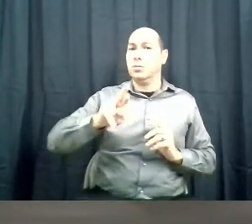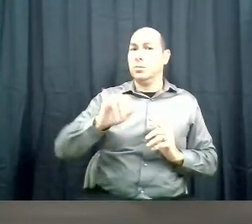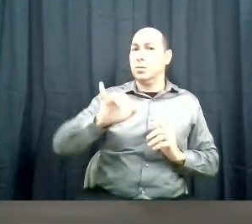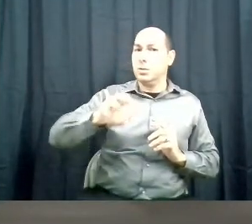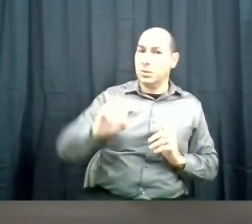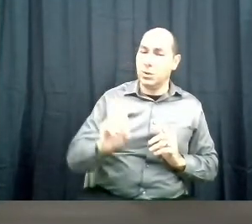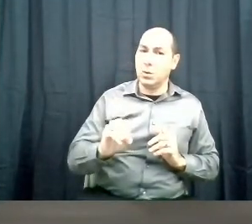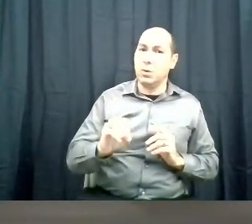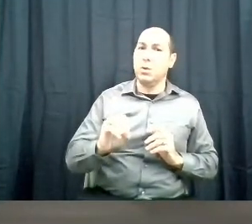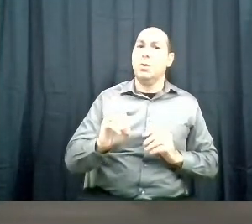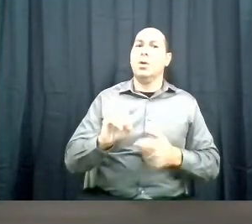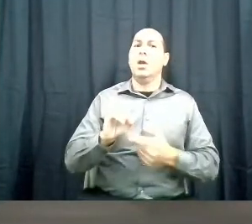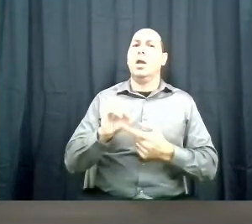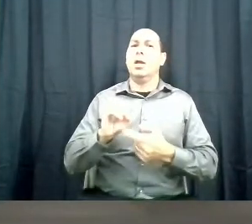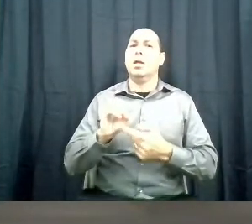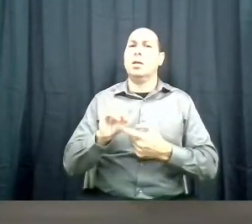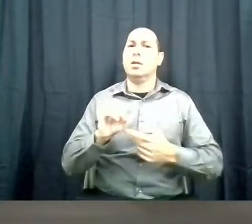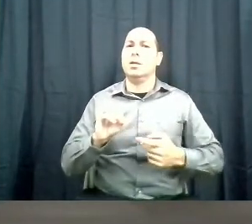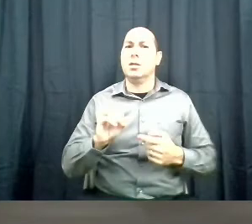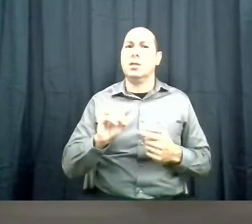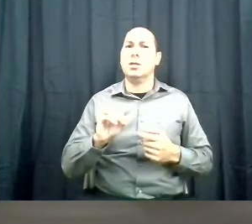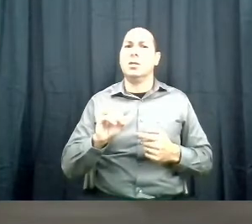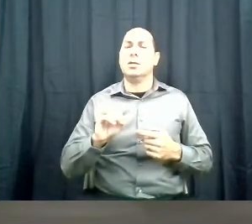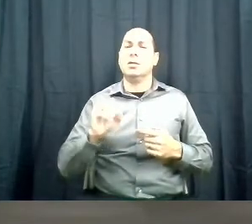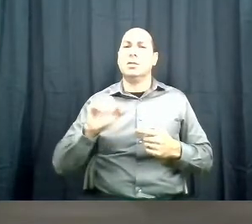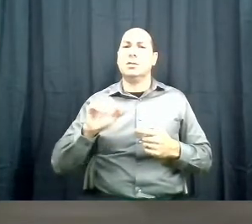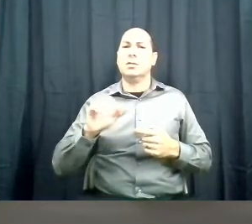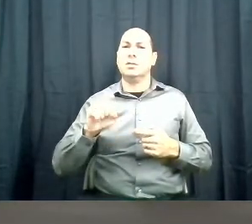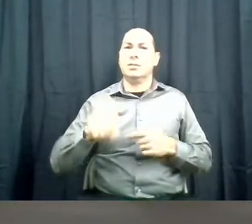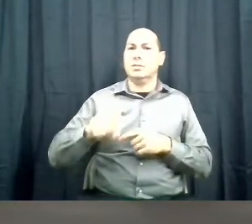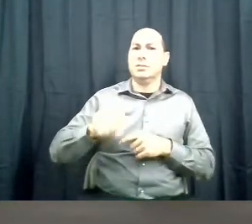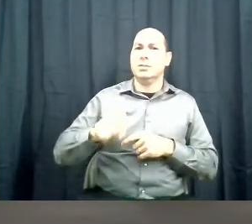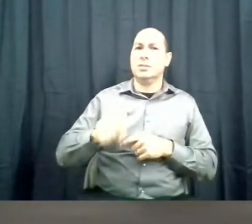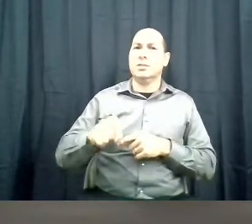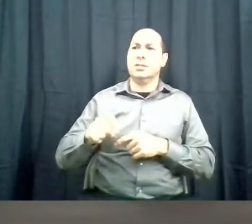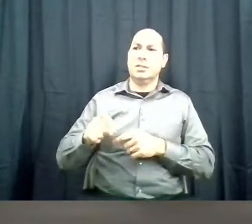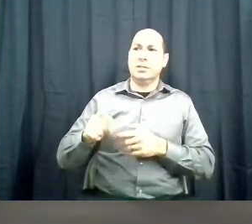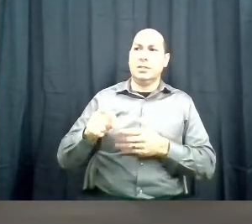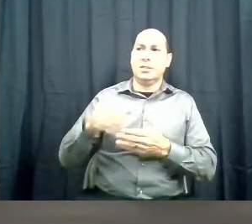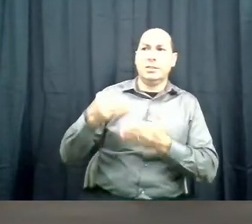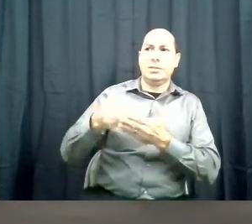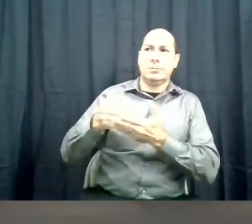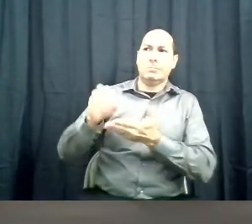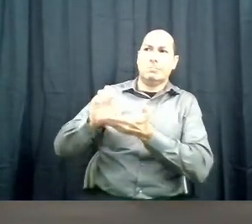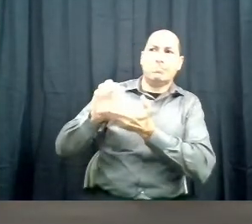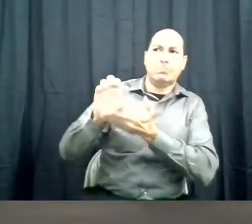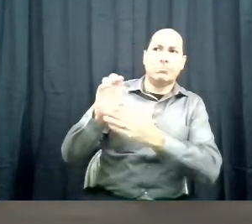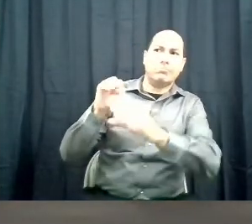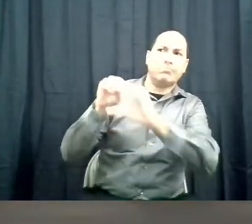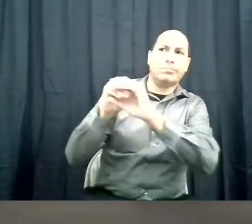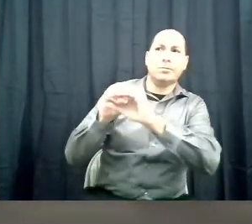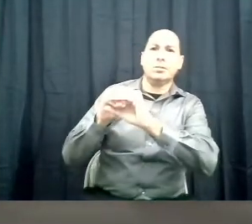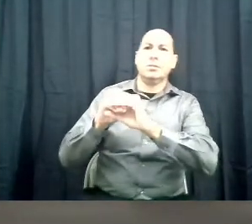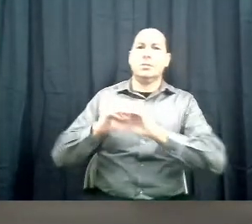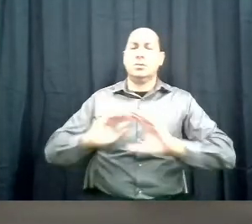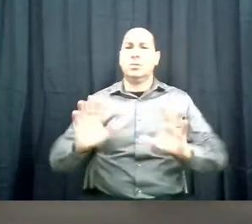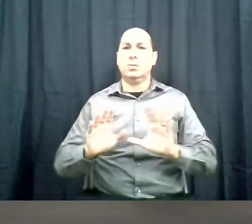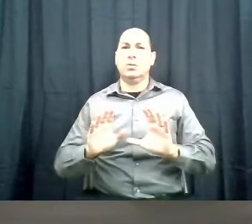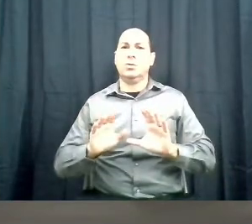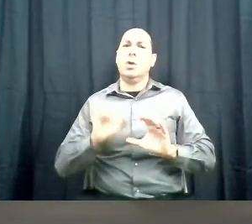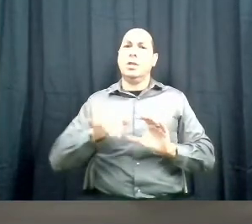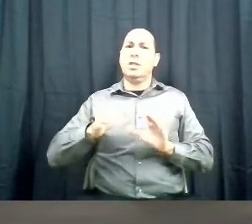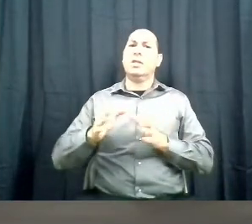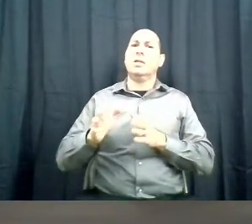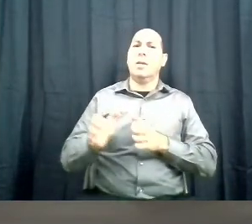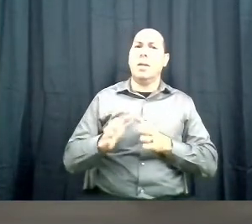would require an influx of capital investments in order to be considered marketable. And so the Pritco fiscal plan frames what is the beginning